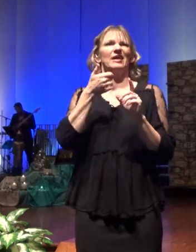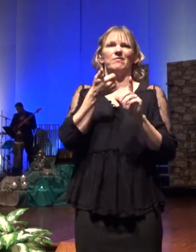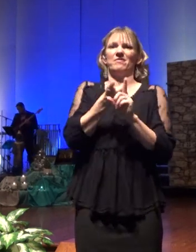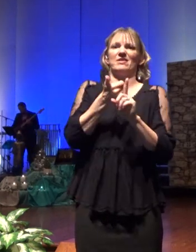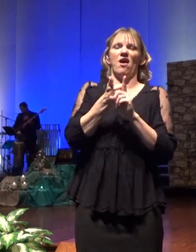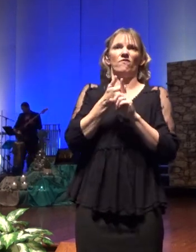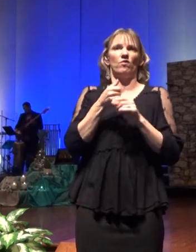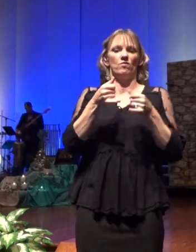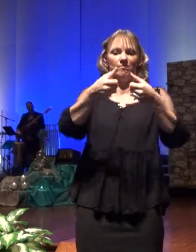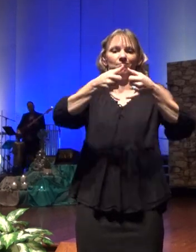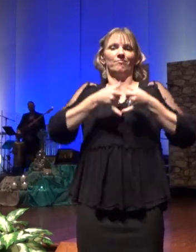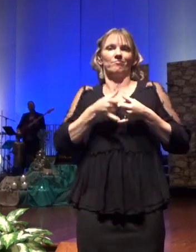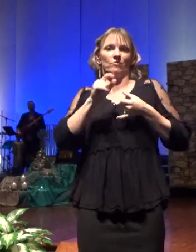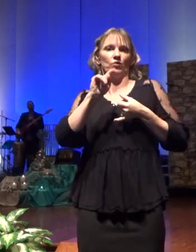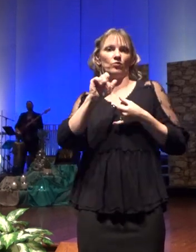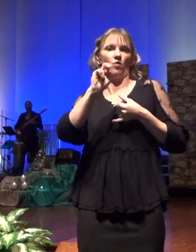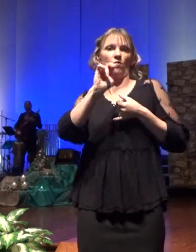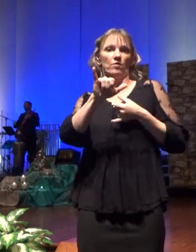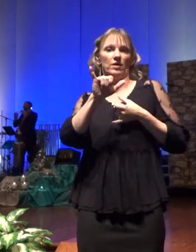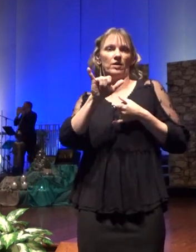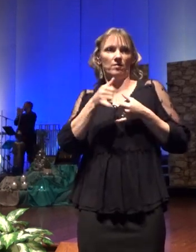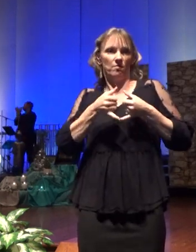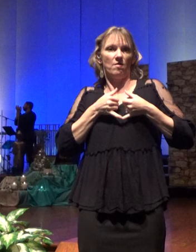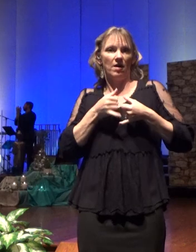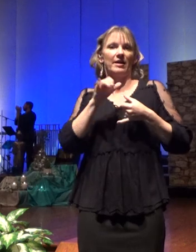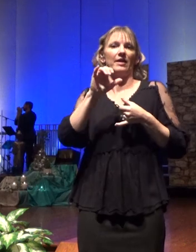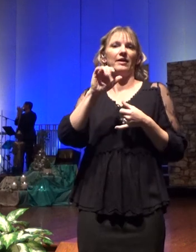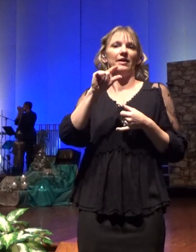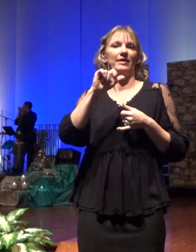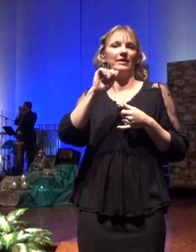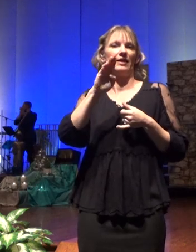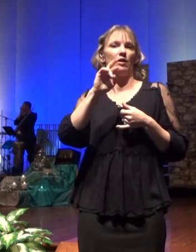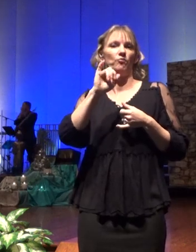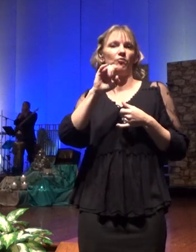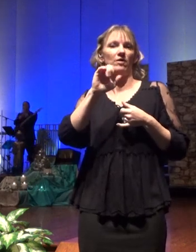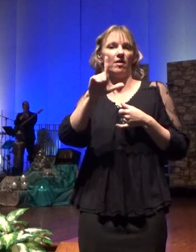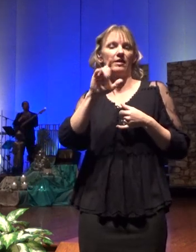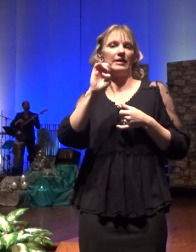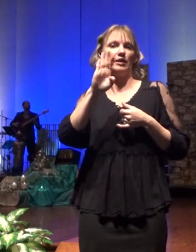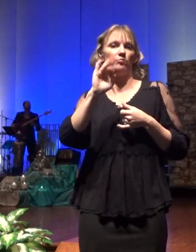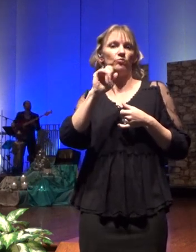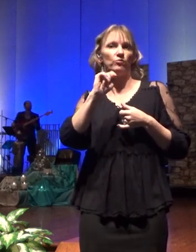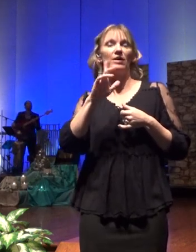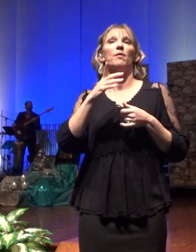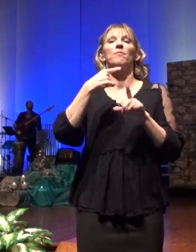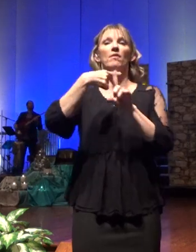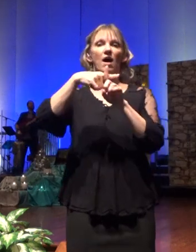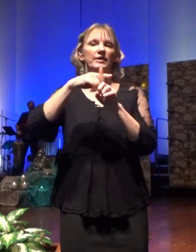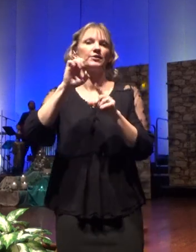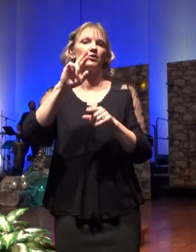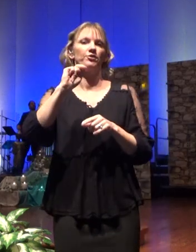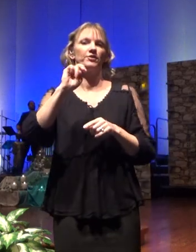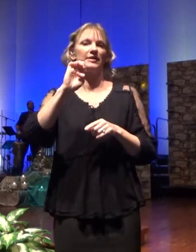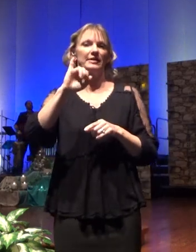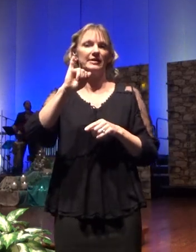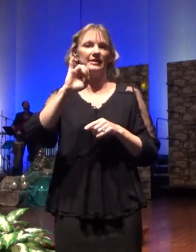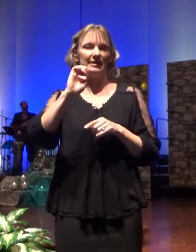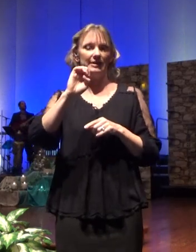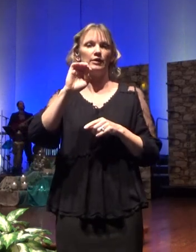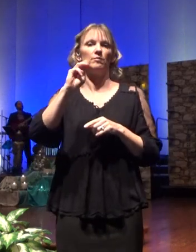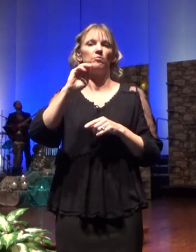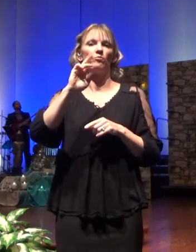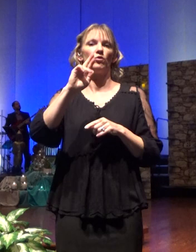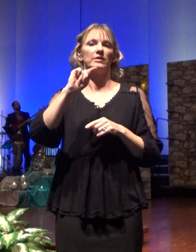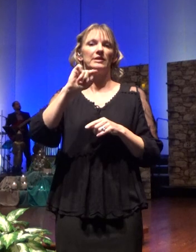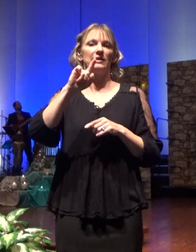Award-winning Gabriel Ebert. And not only that, we have local artist Ernie Martinez joining us. It's going to be a